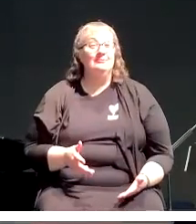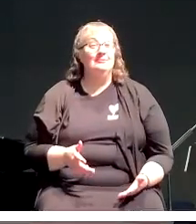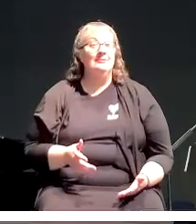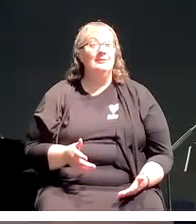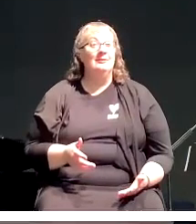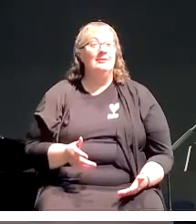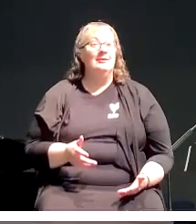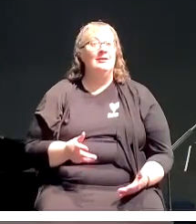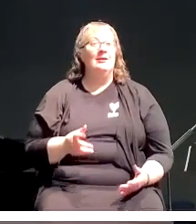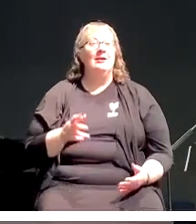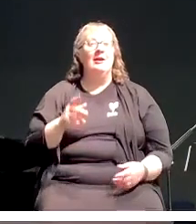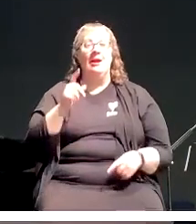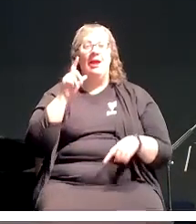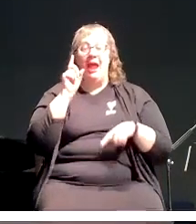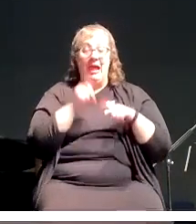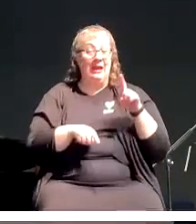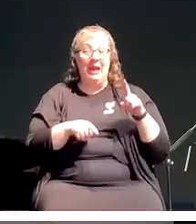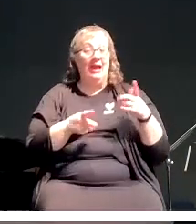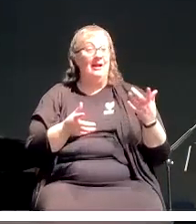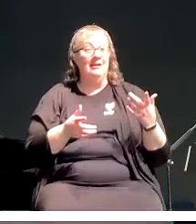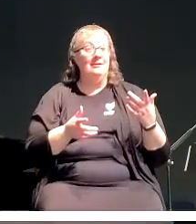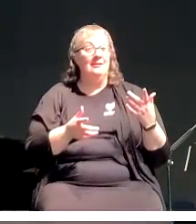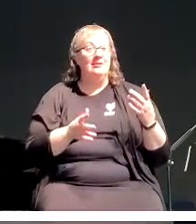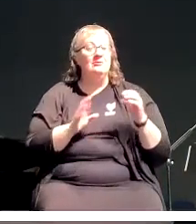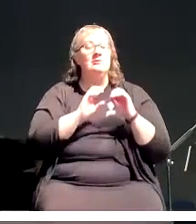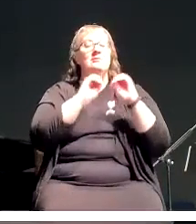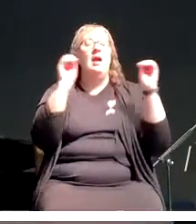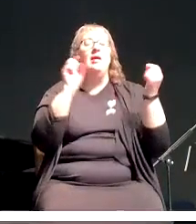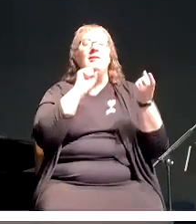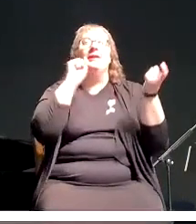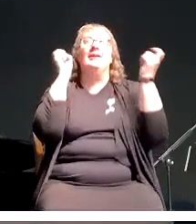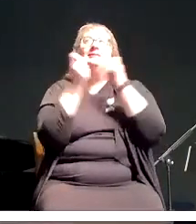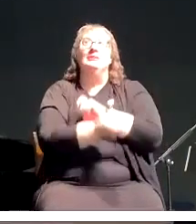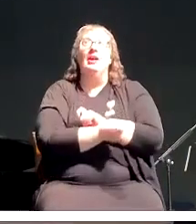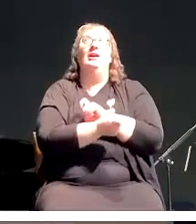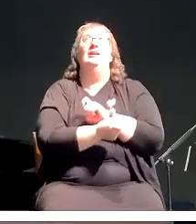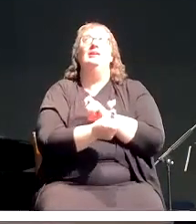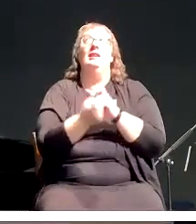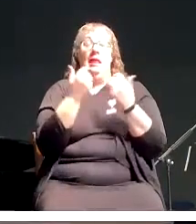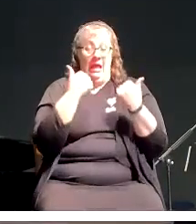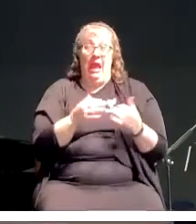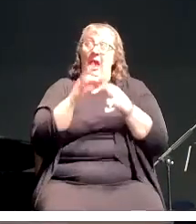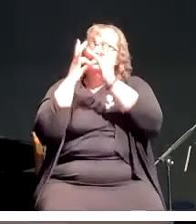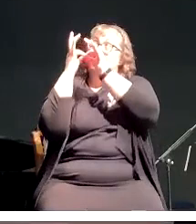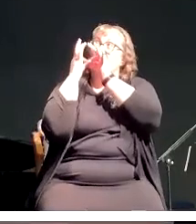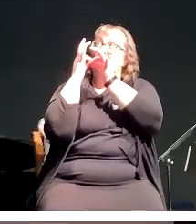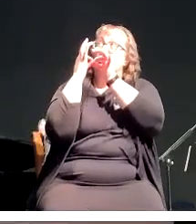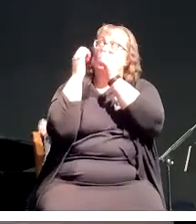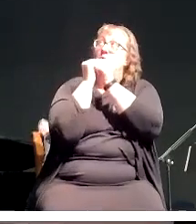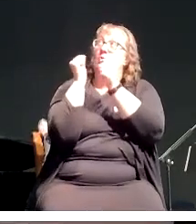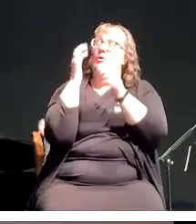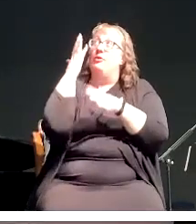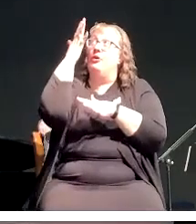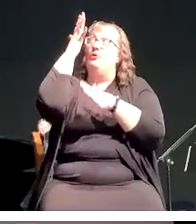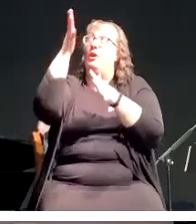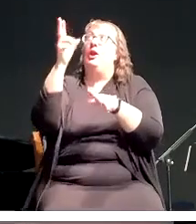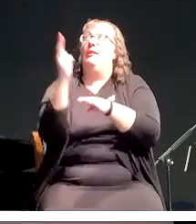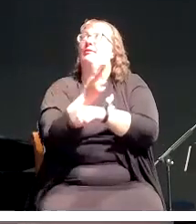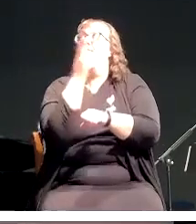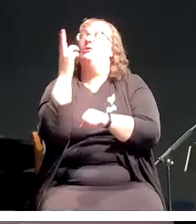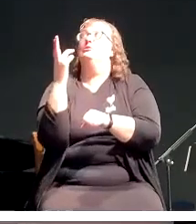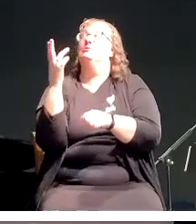way that I can actually lose now. There is nothing that can change the fact that I have a relationship with the Creator of the